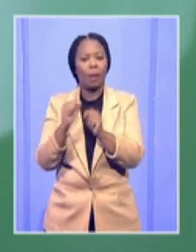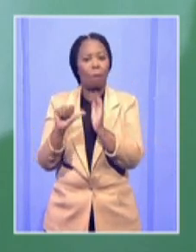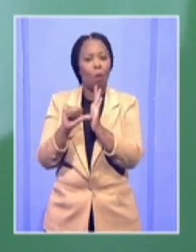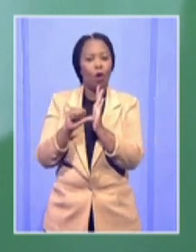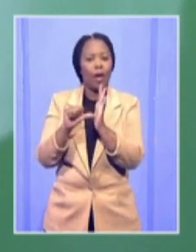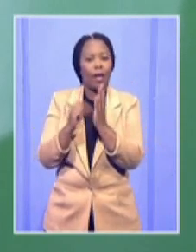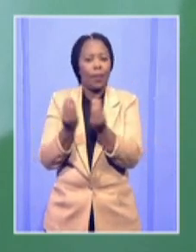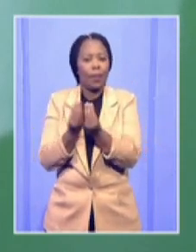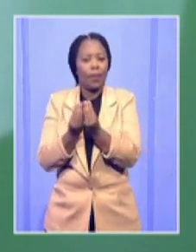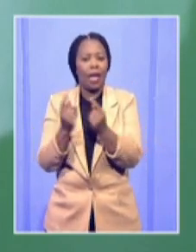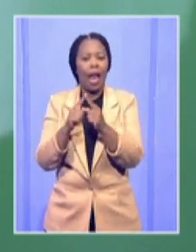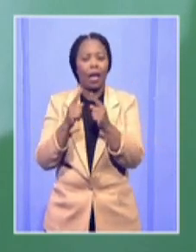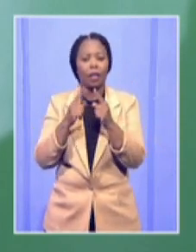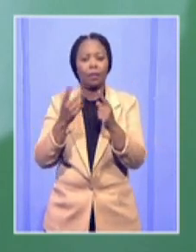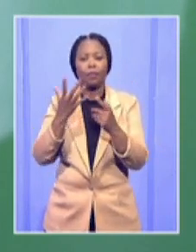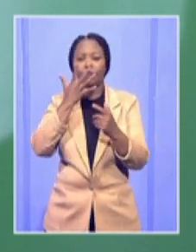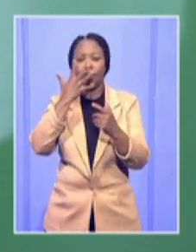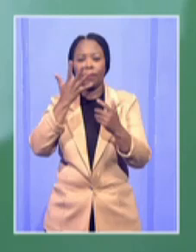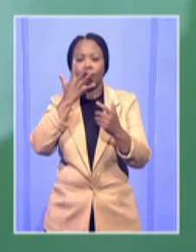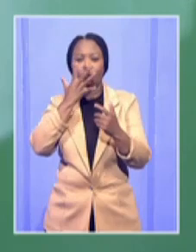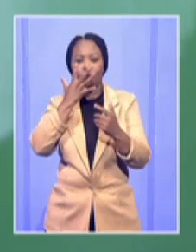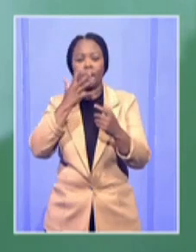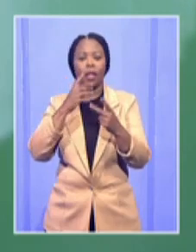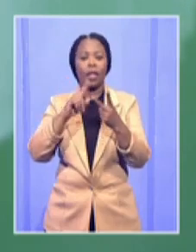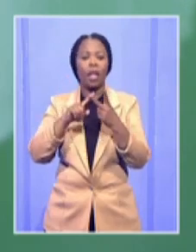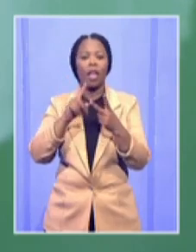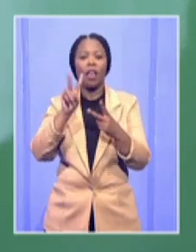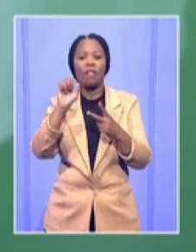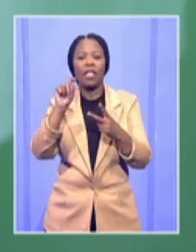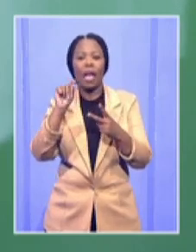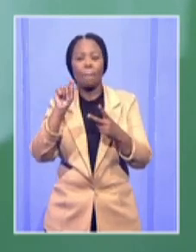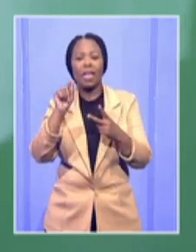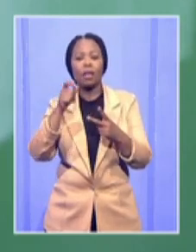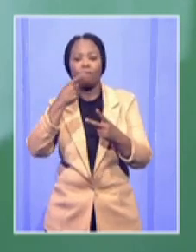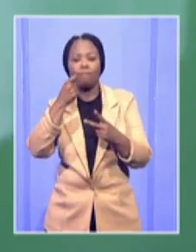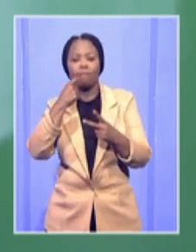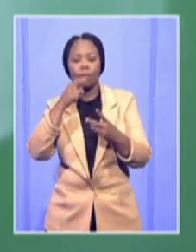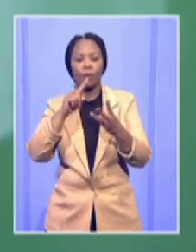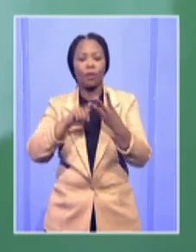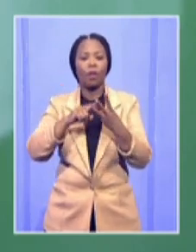as ventilators, vitamin supplements, oxygen,